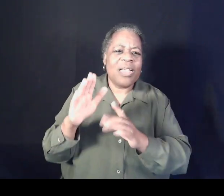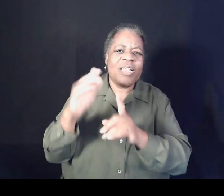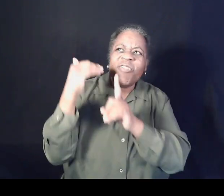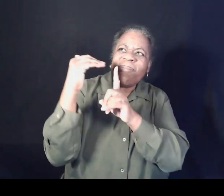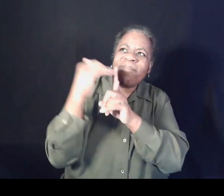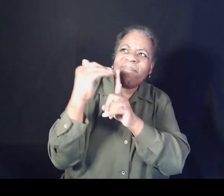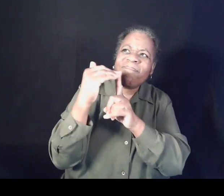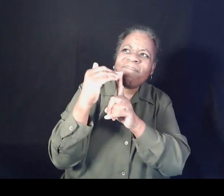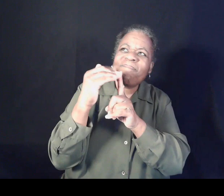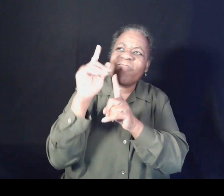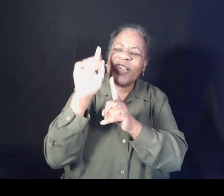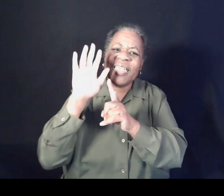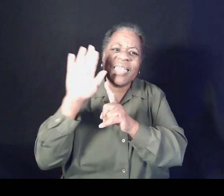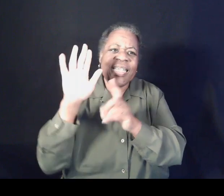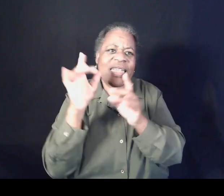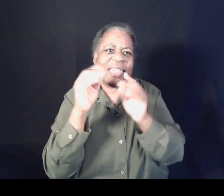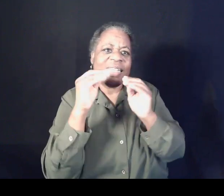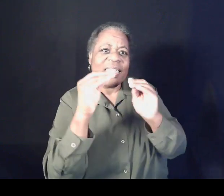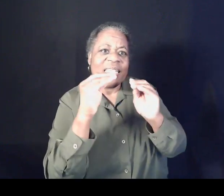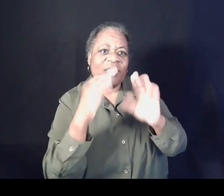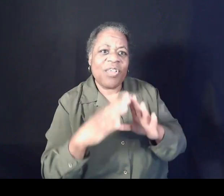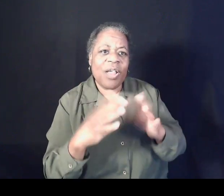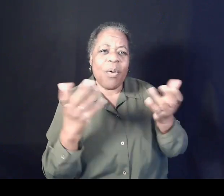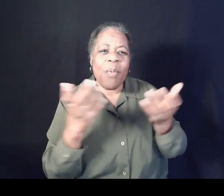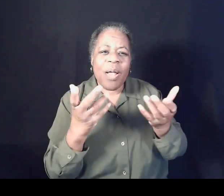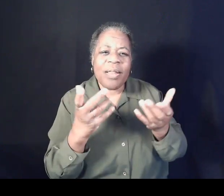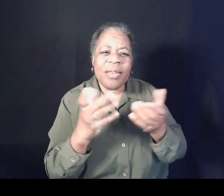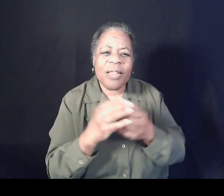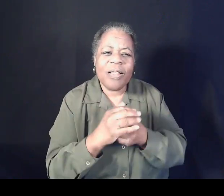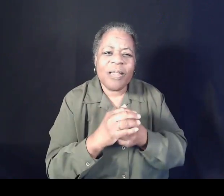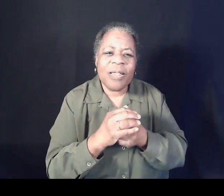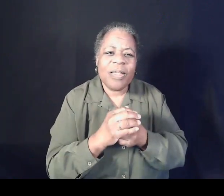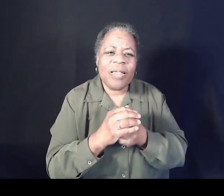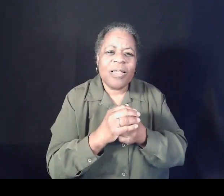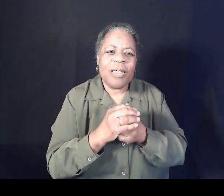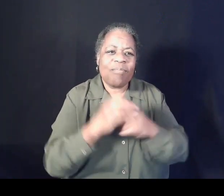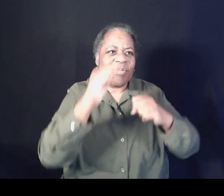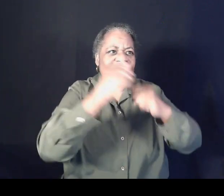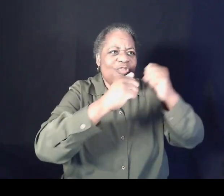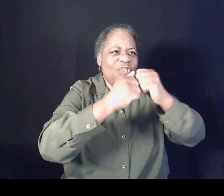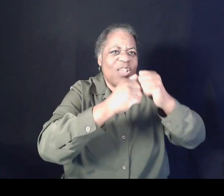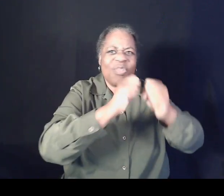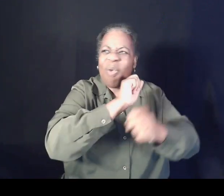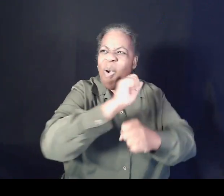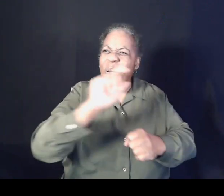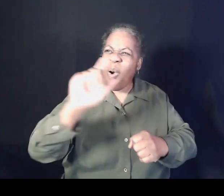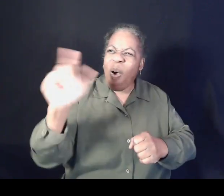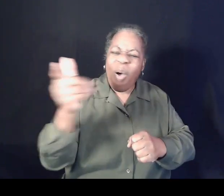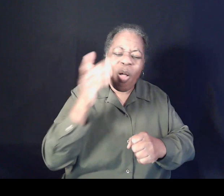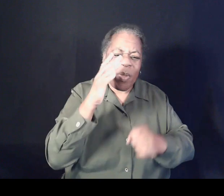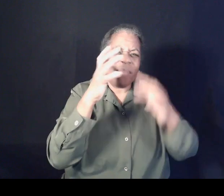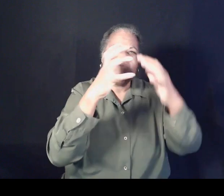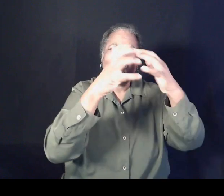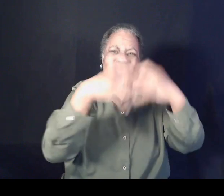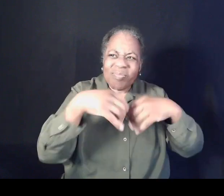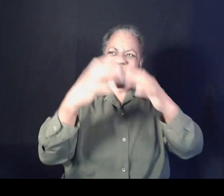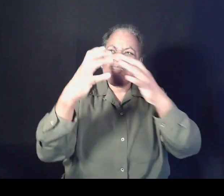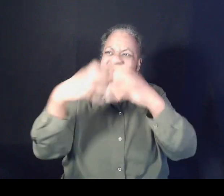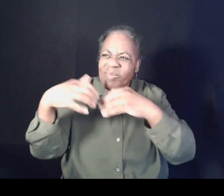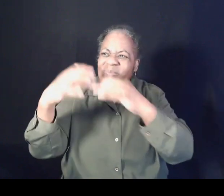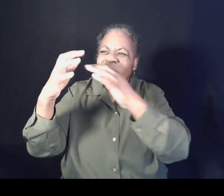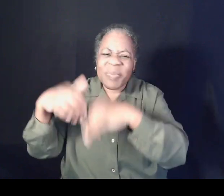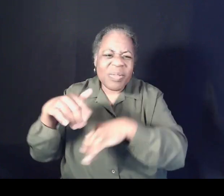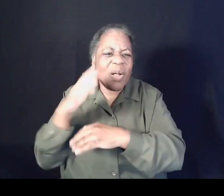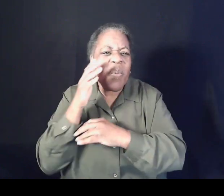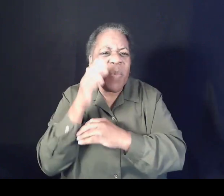of Jesus. May we be reminded all these structures are going to be destroyed. And so